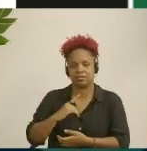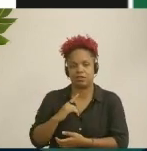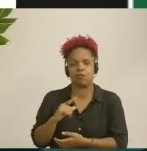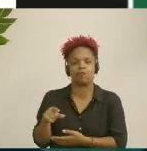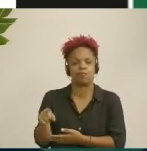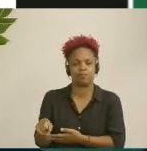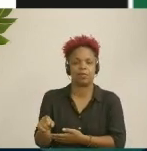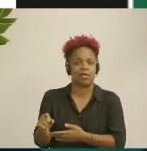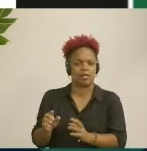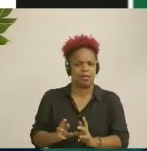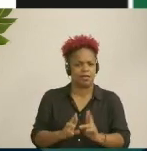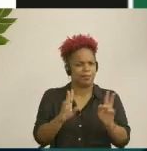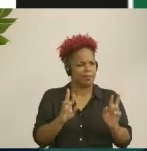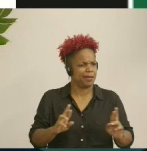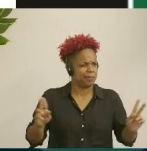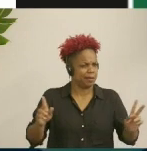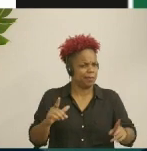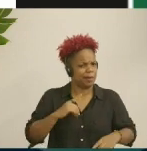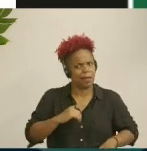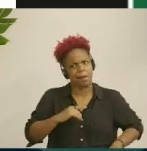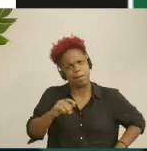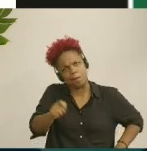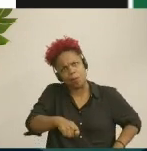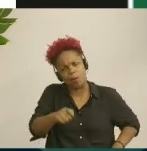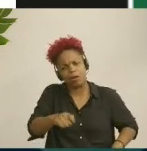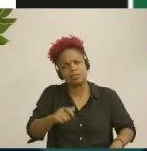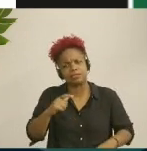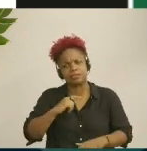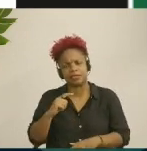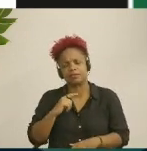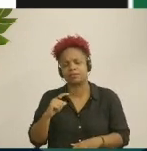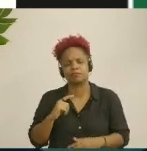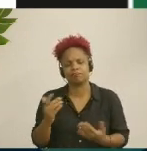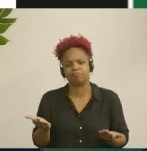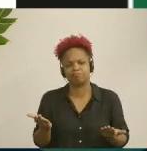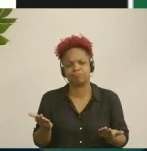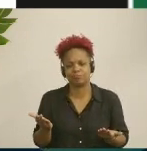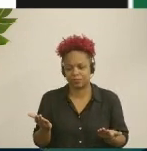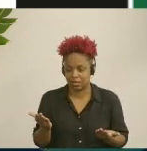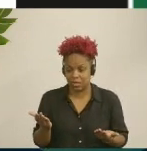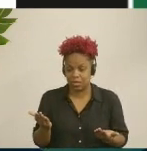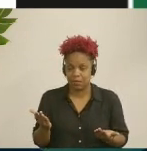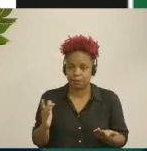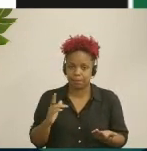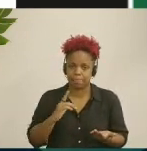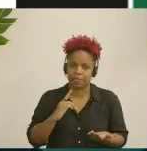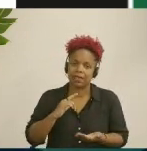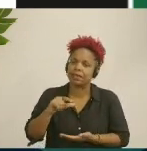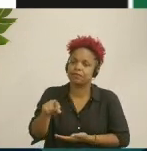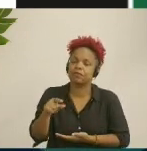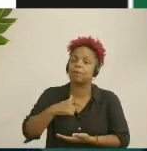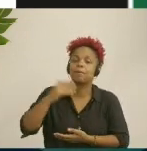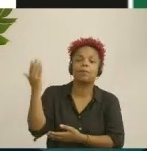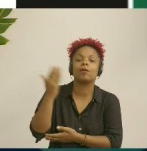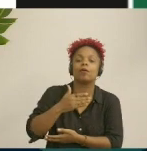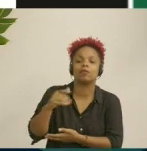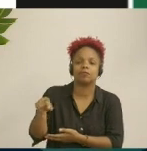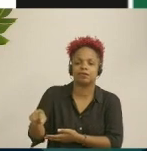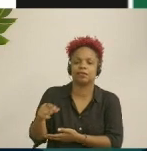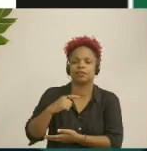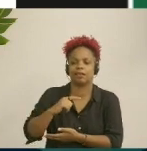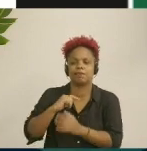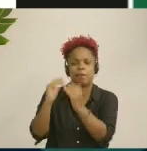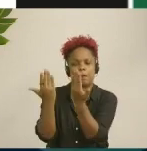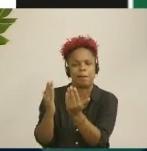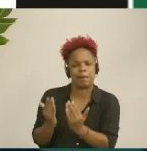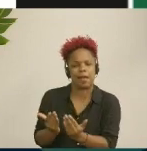bring different forms of evidence, like data analytics, like evaluations, and so on? And do they have substantively